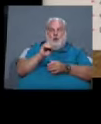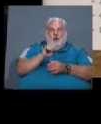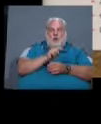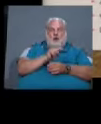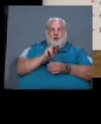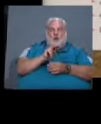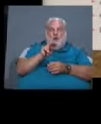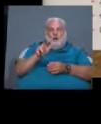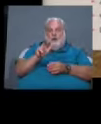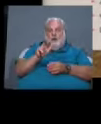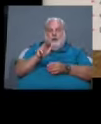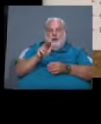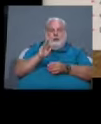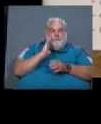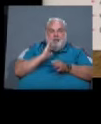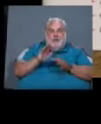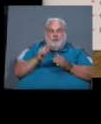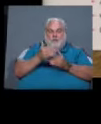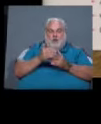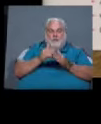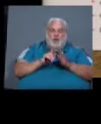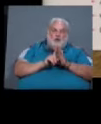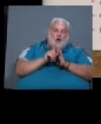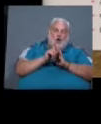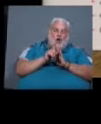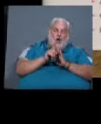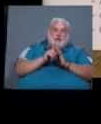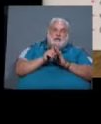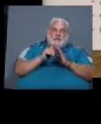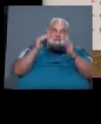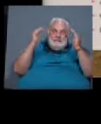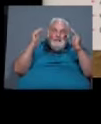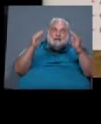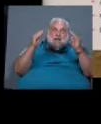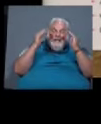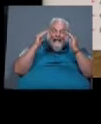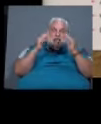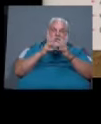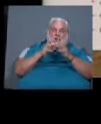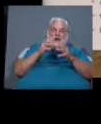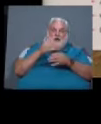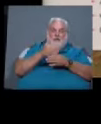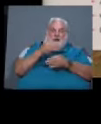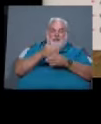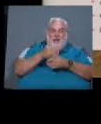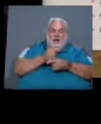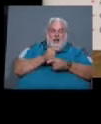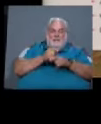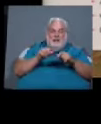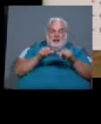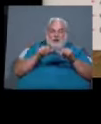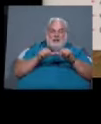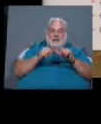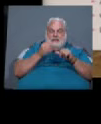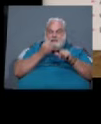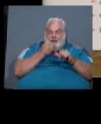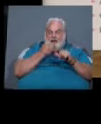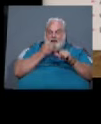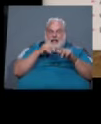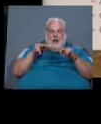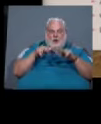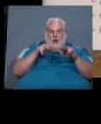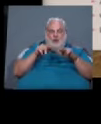bedroom floor plans, and they all have high-end finishes, tall ceilings, lots of windows. The common areas include dining, a walking